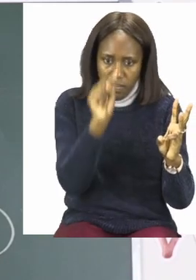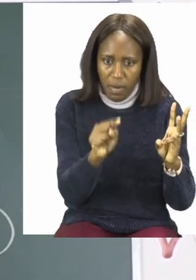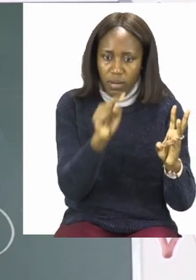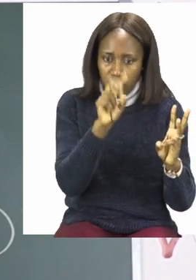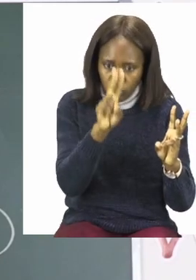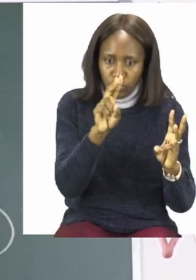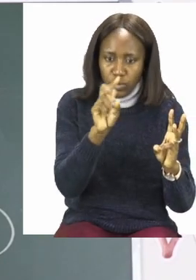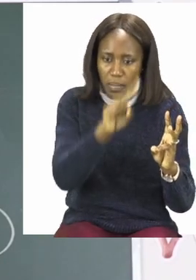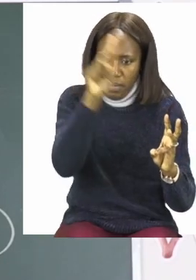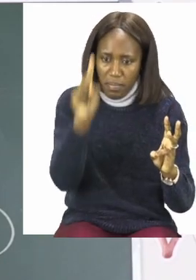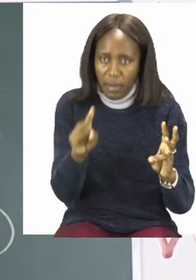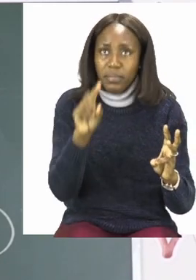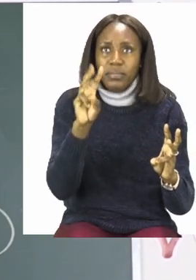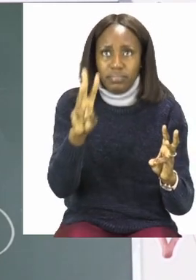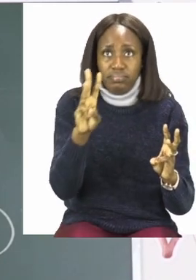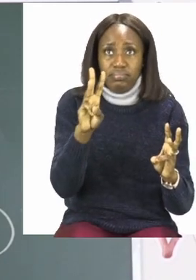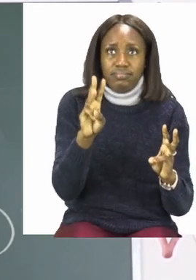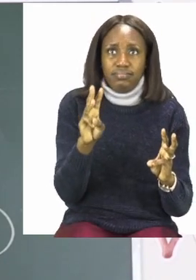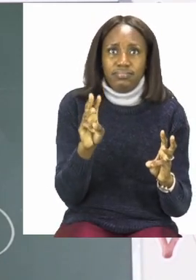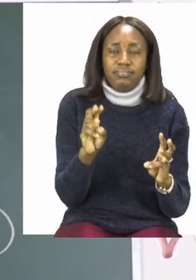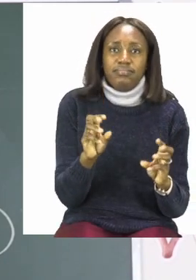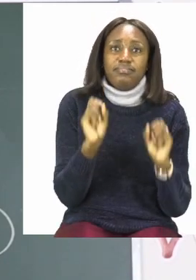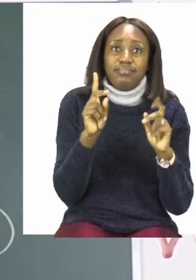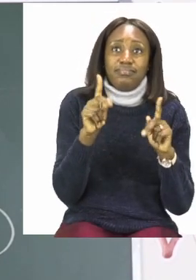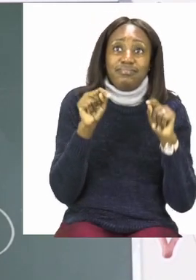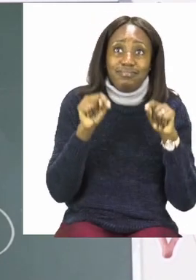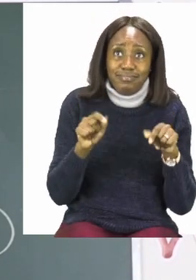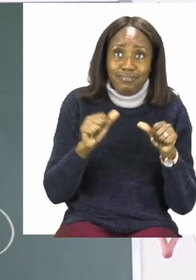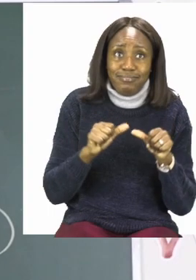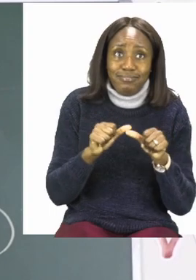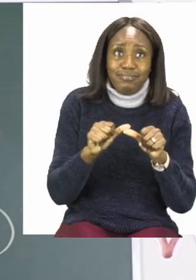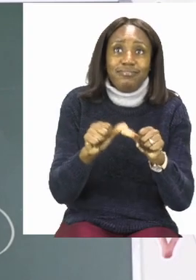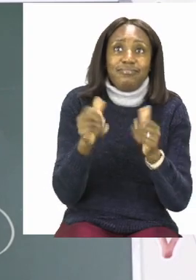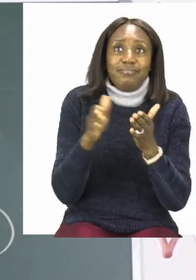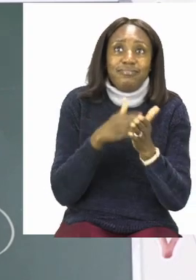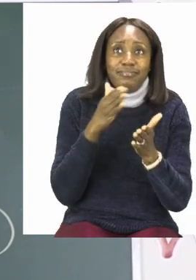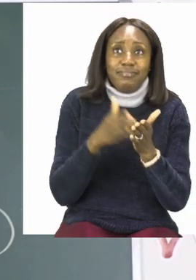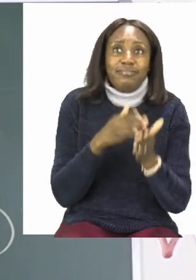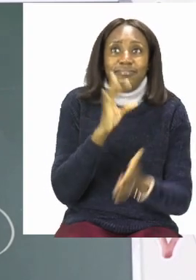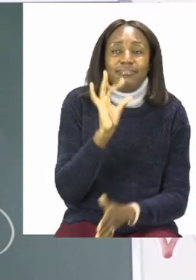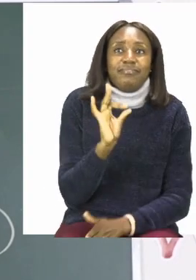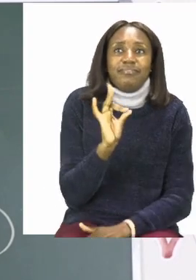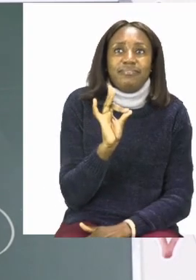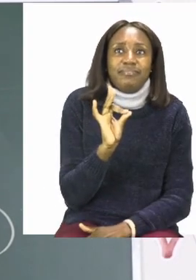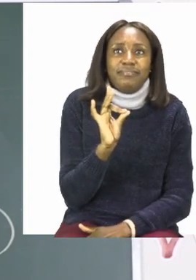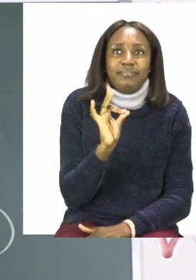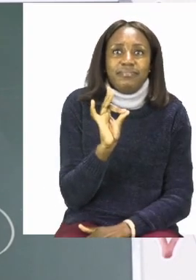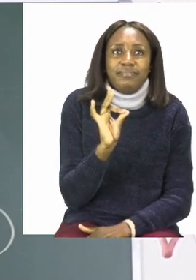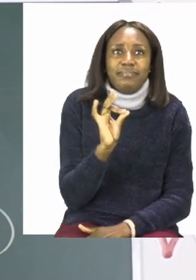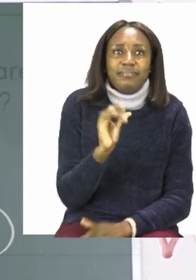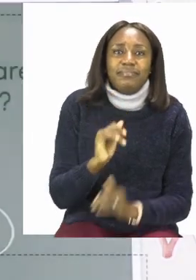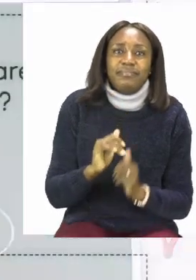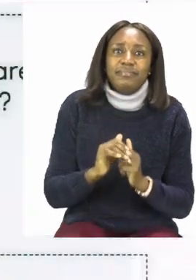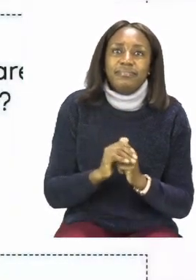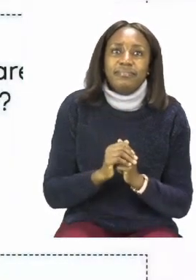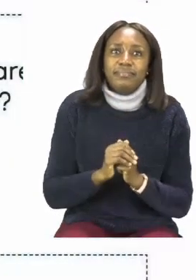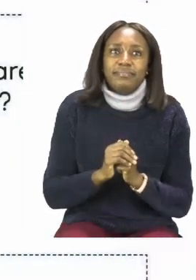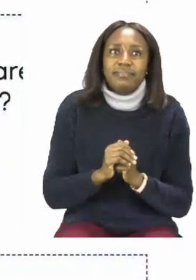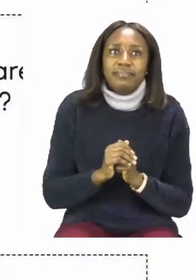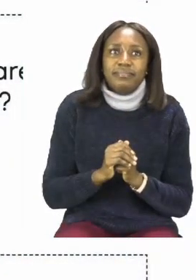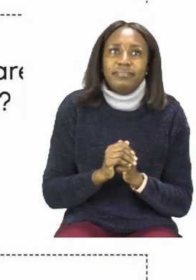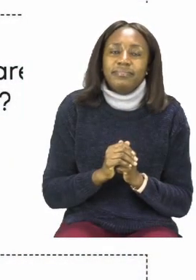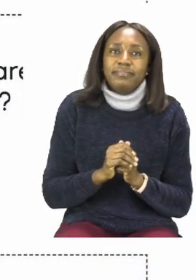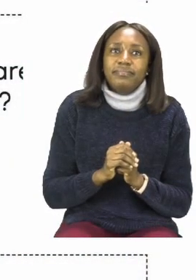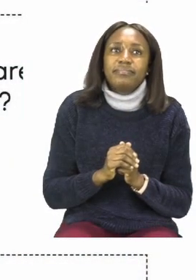When you are done with your number bonds you can move on to the next page, page 8. On page 8 we are going to be